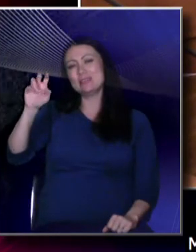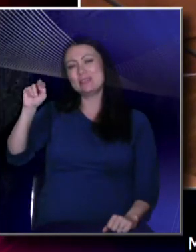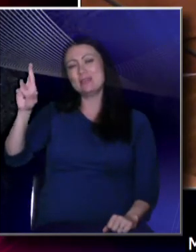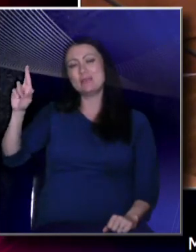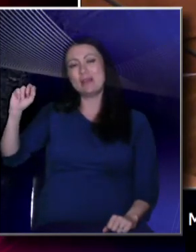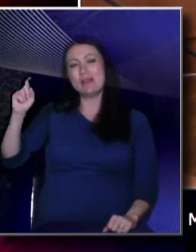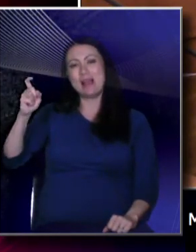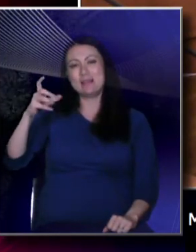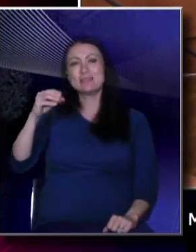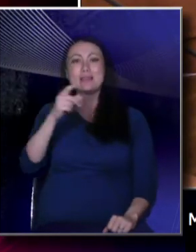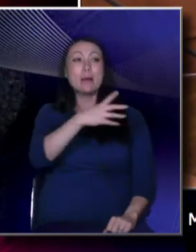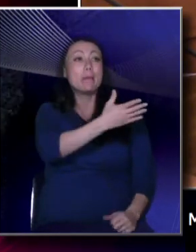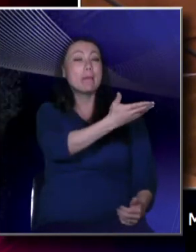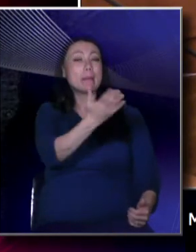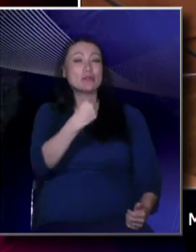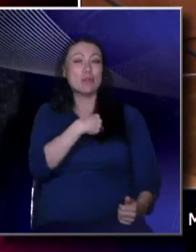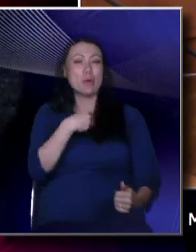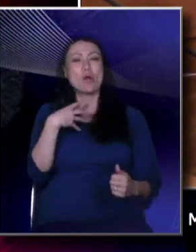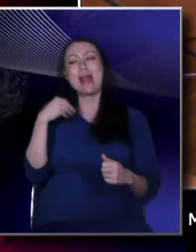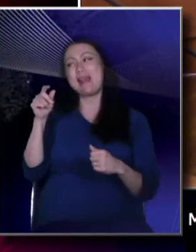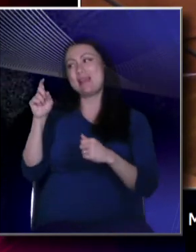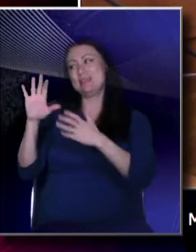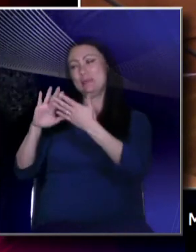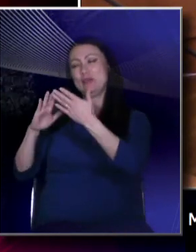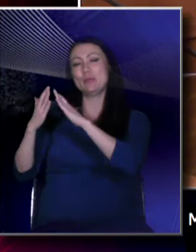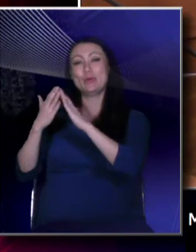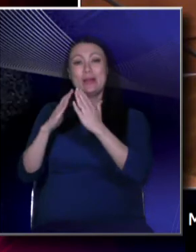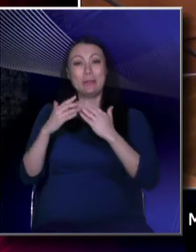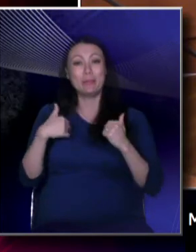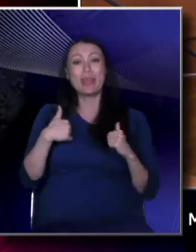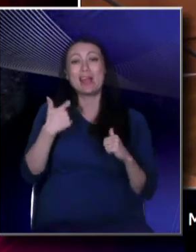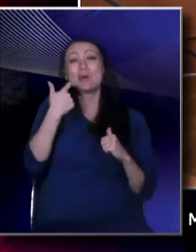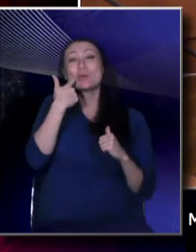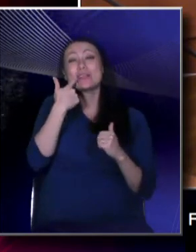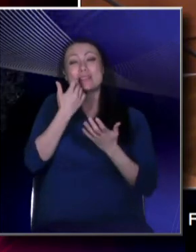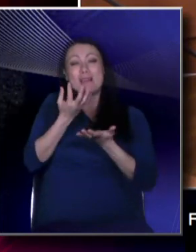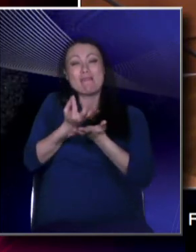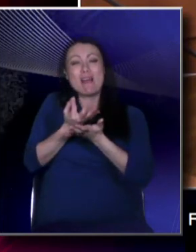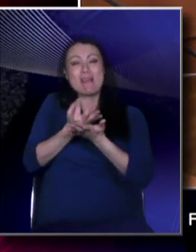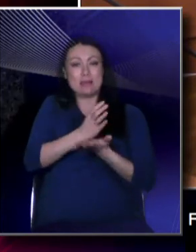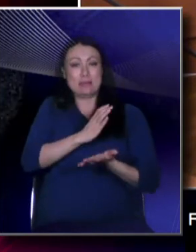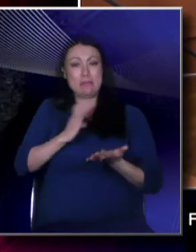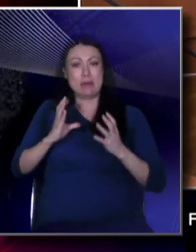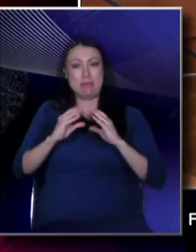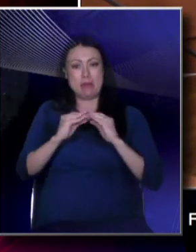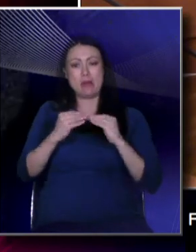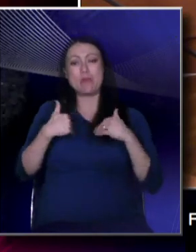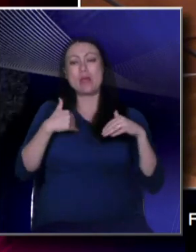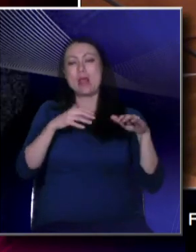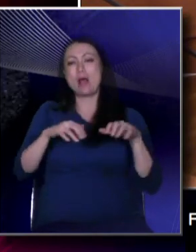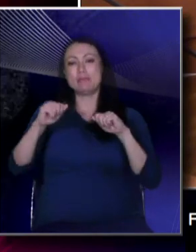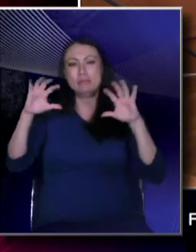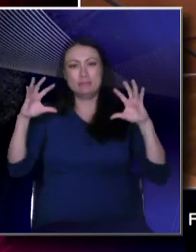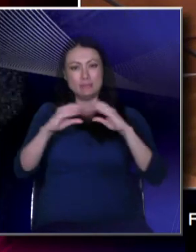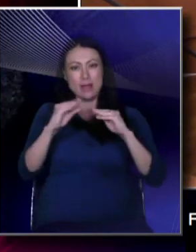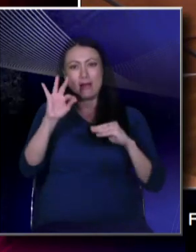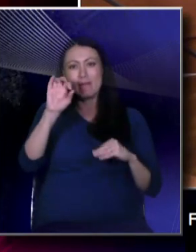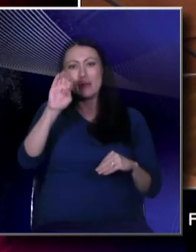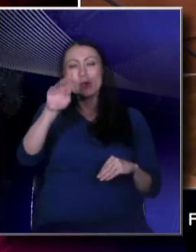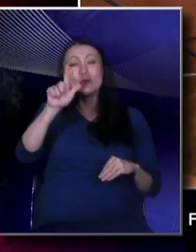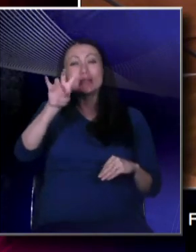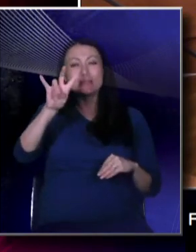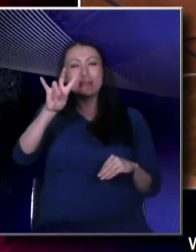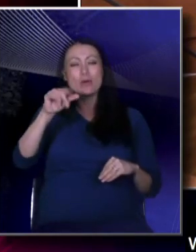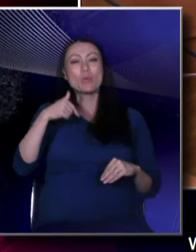and the ASDB community. Our most recent Finance Committee meeting was held on February 27th with board